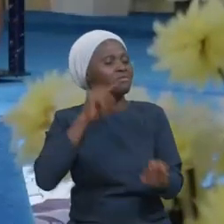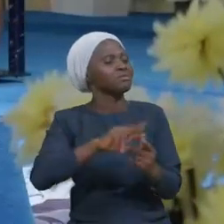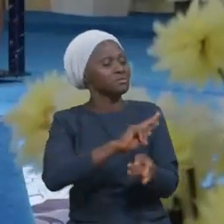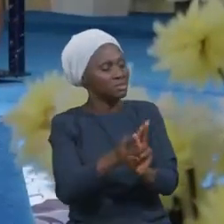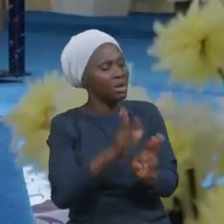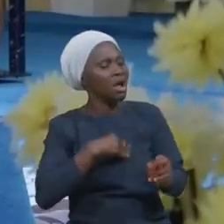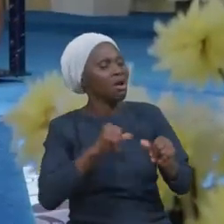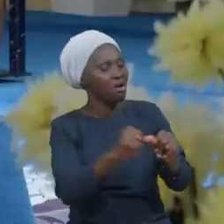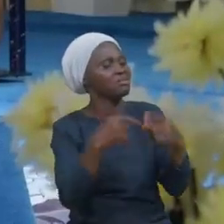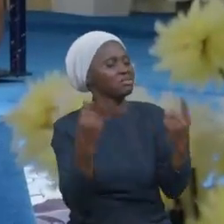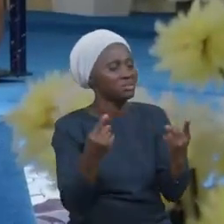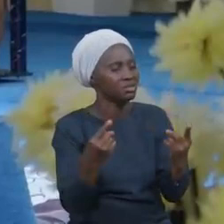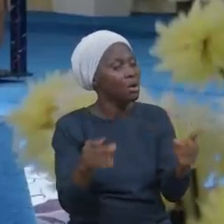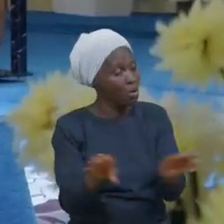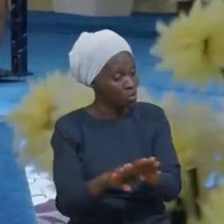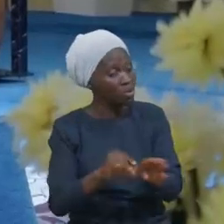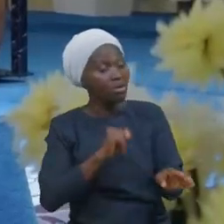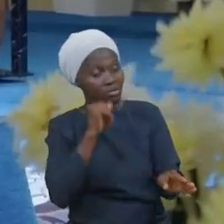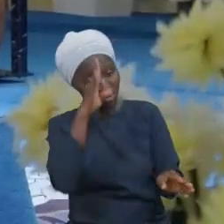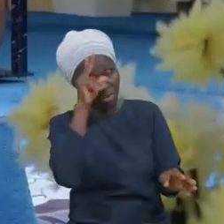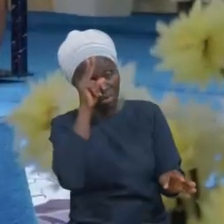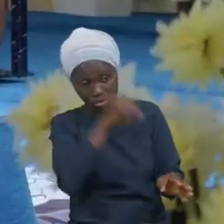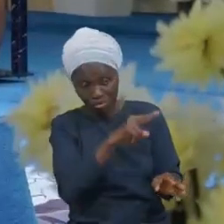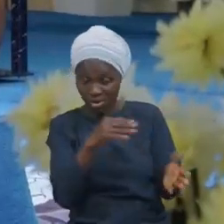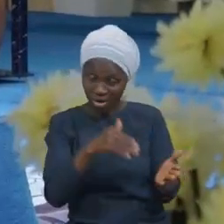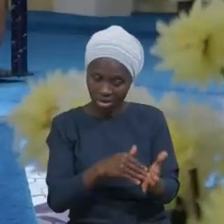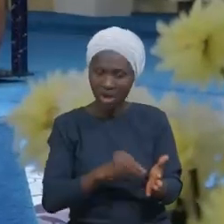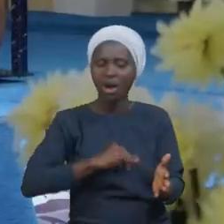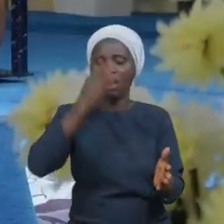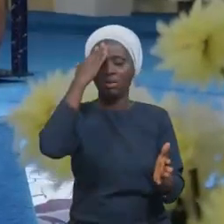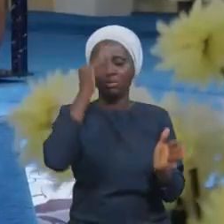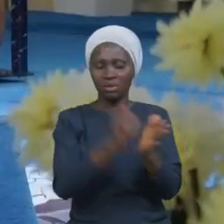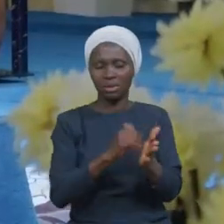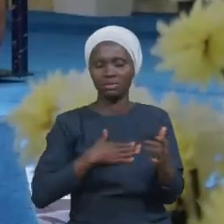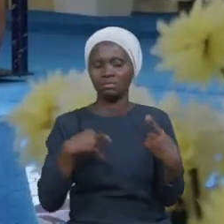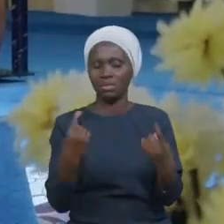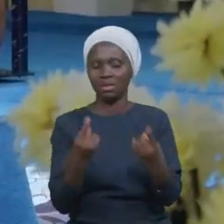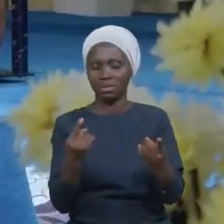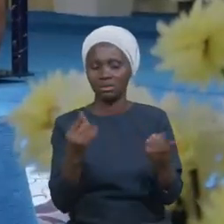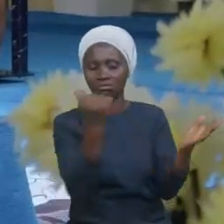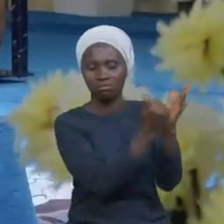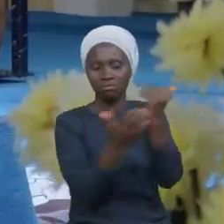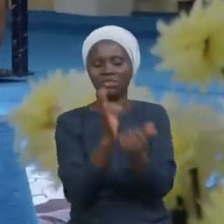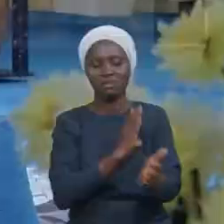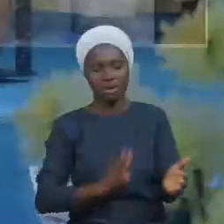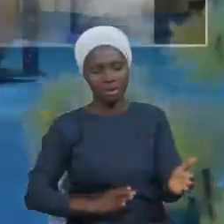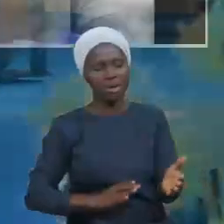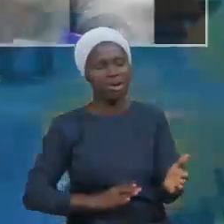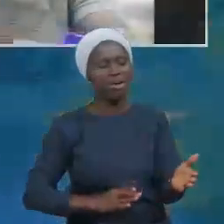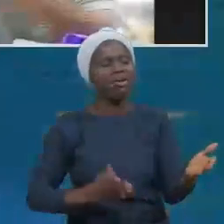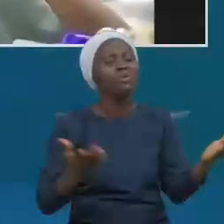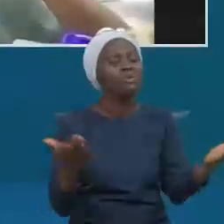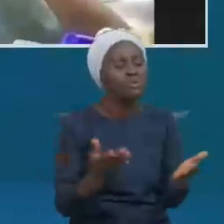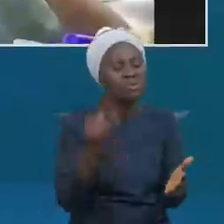not ignorant anymore, I know that my sin crucified Christ. What if I don't